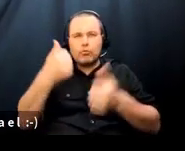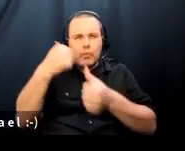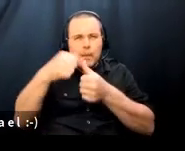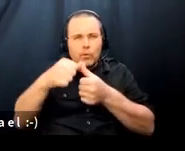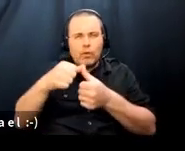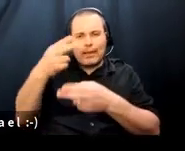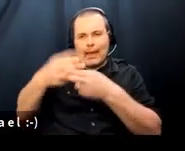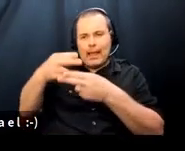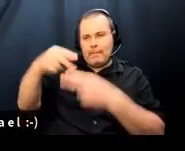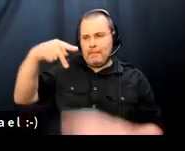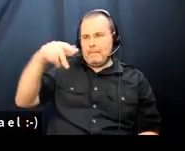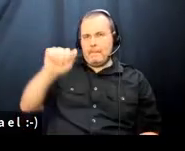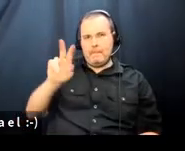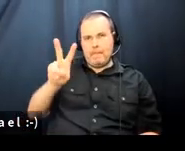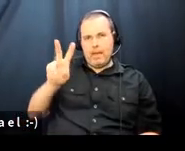Pavlov.